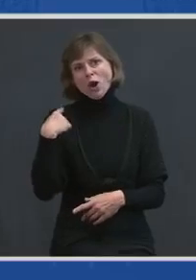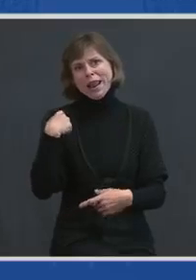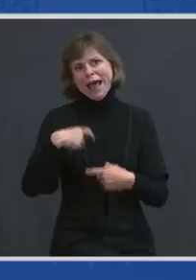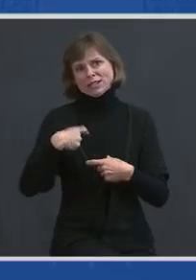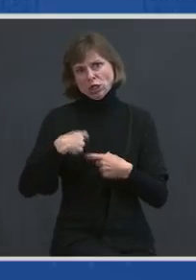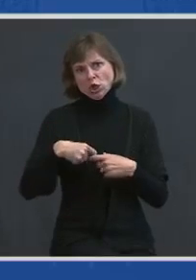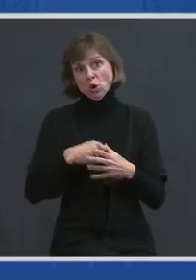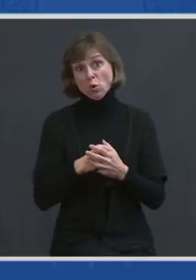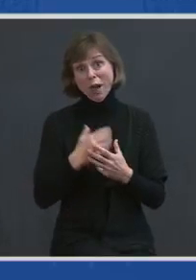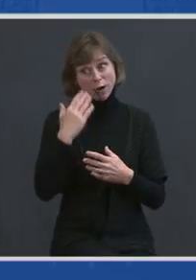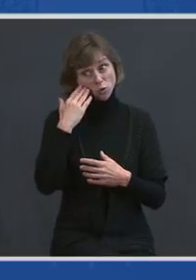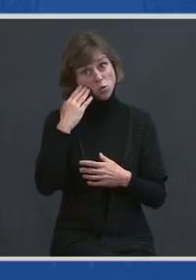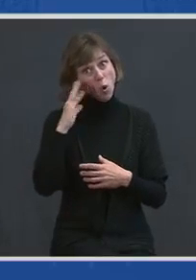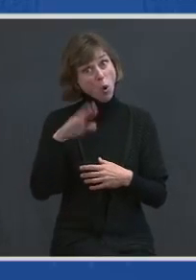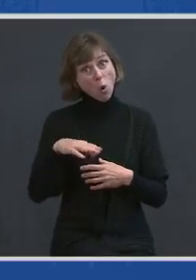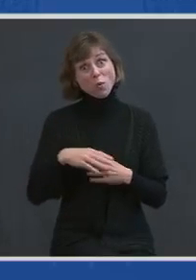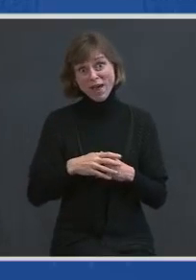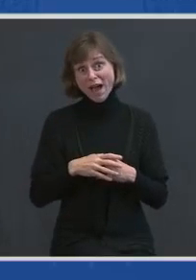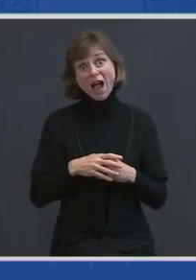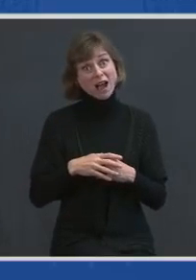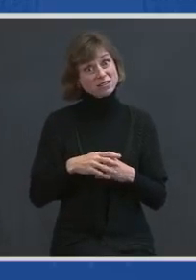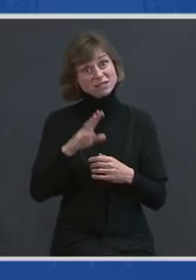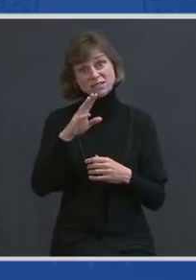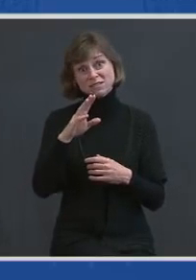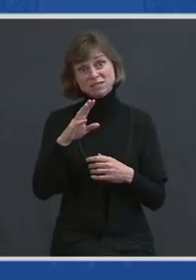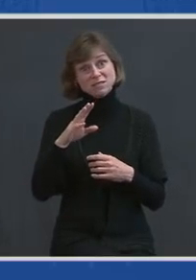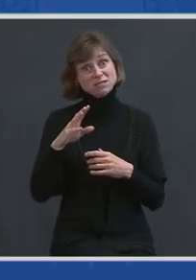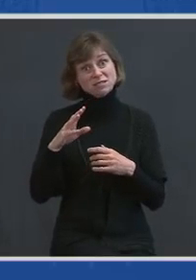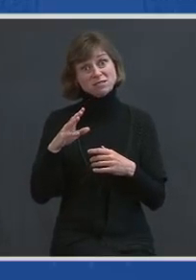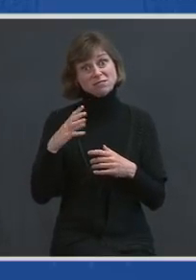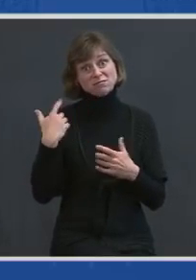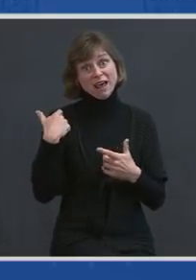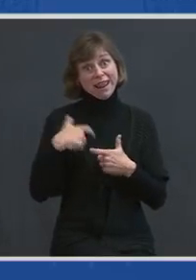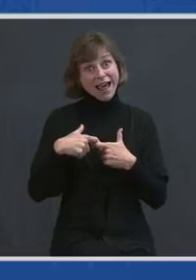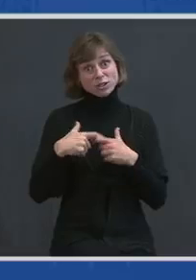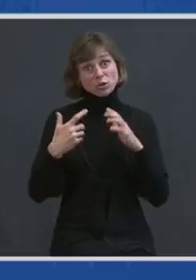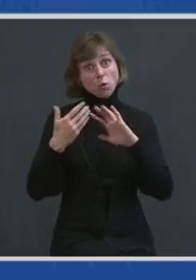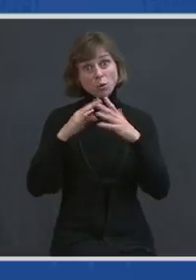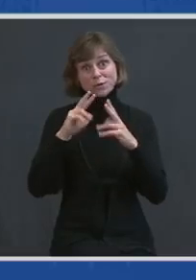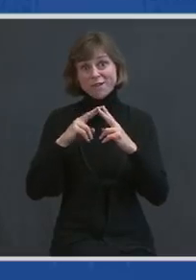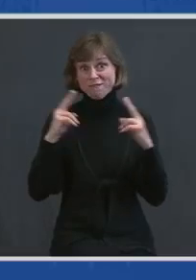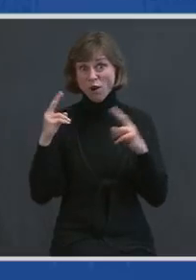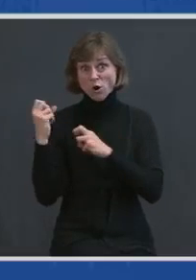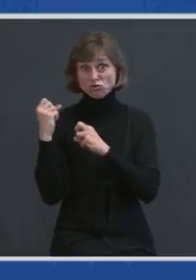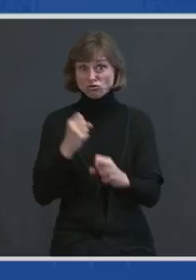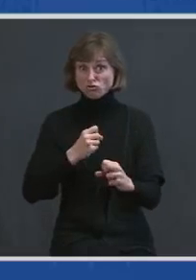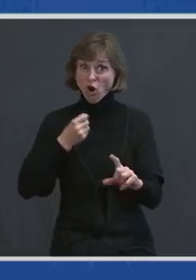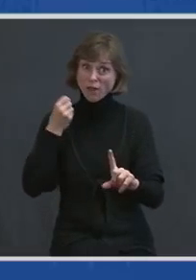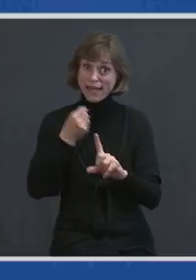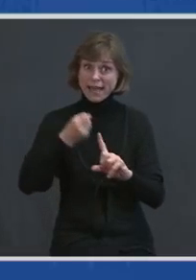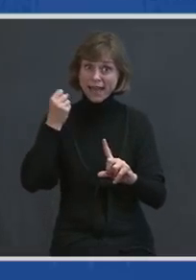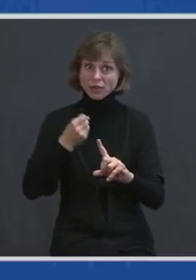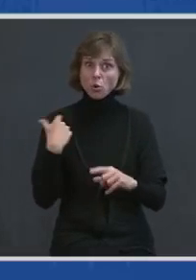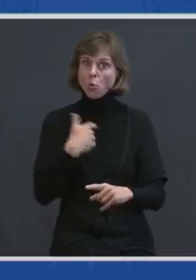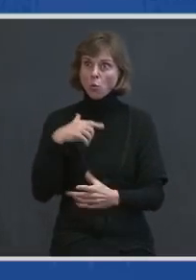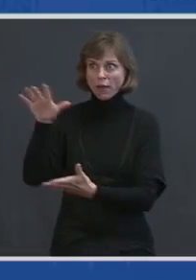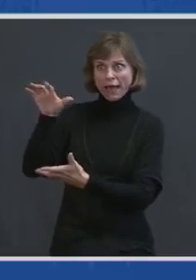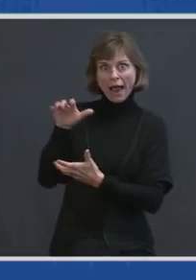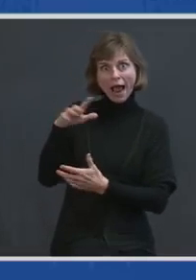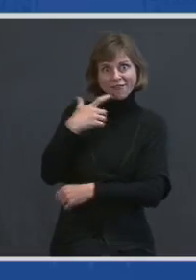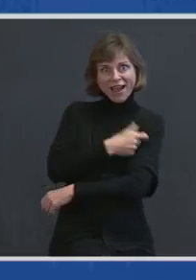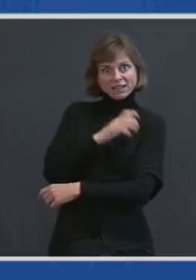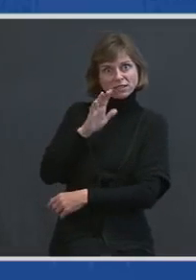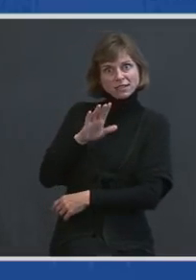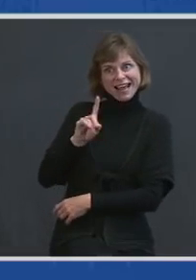very impacted. Yeah. And so we received the vaccine back in December. We have vaccinated